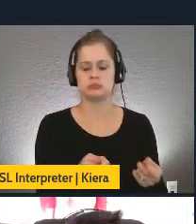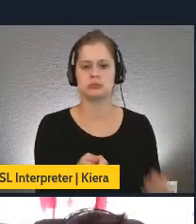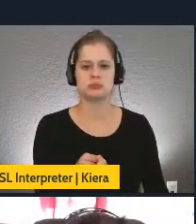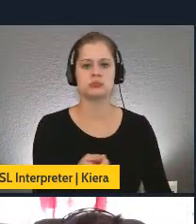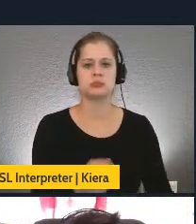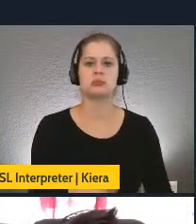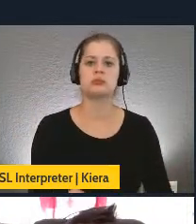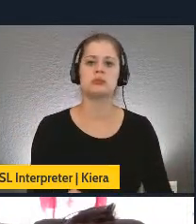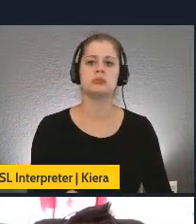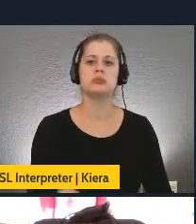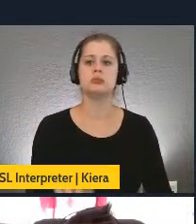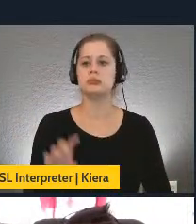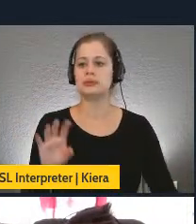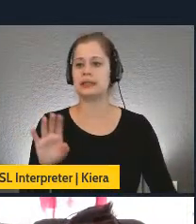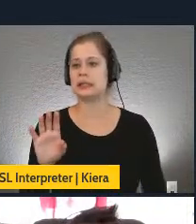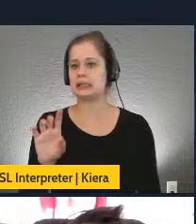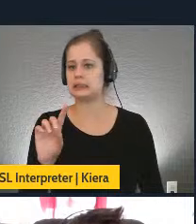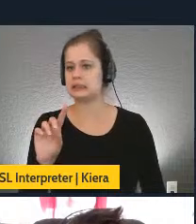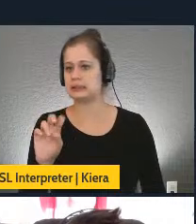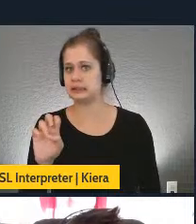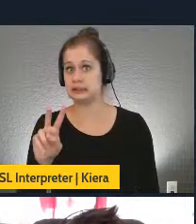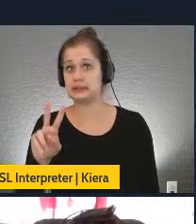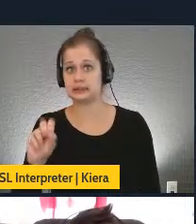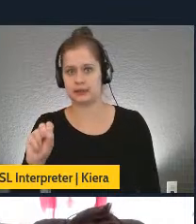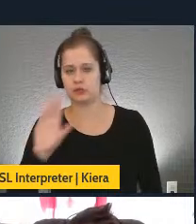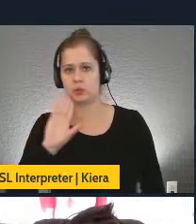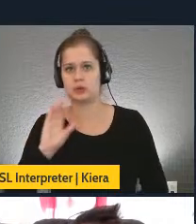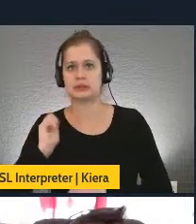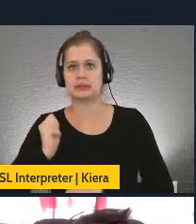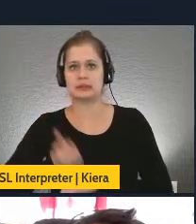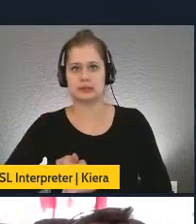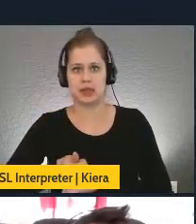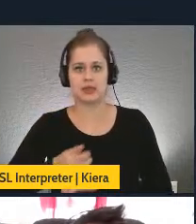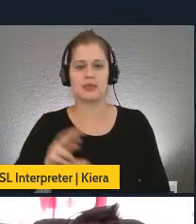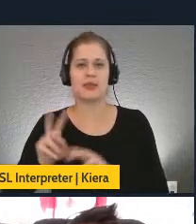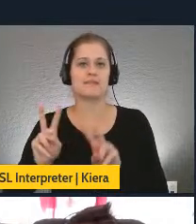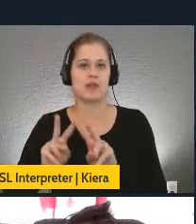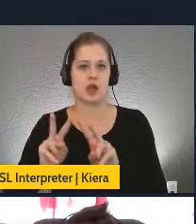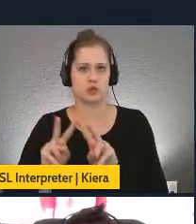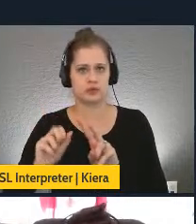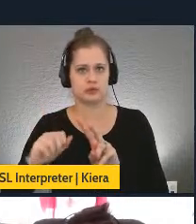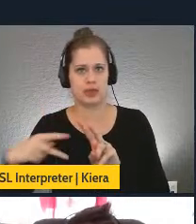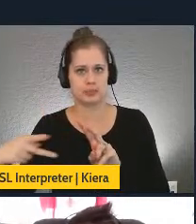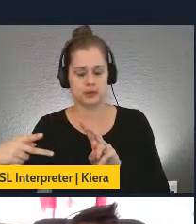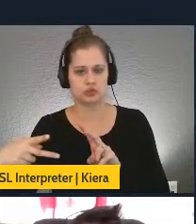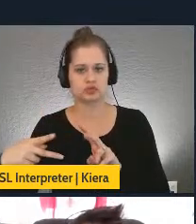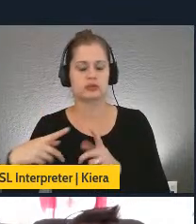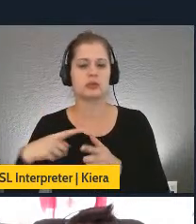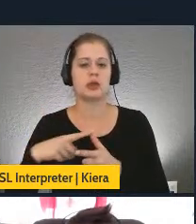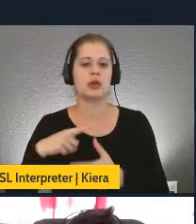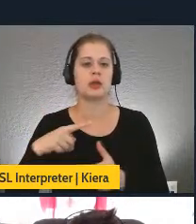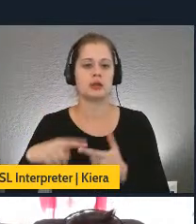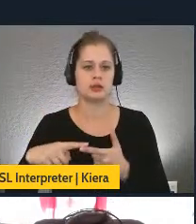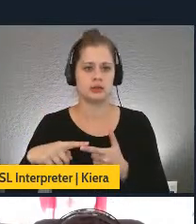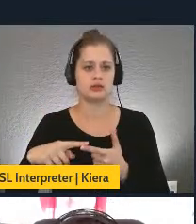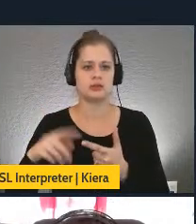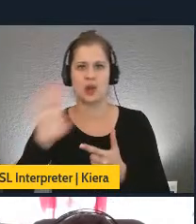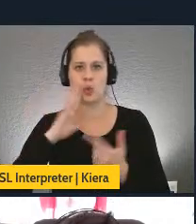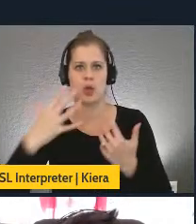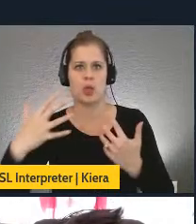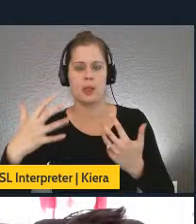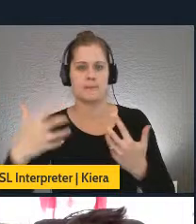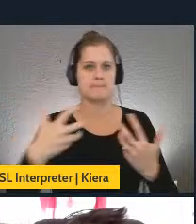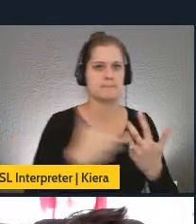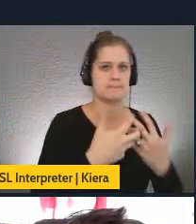just set the values of their applications, and then they are merged into the